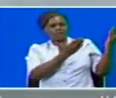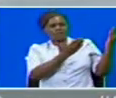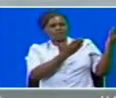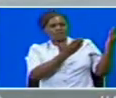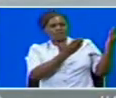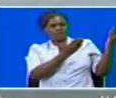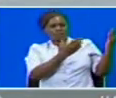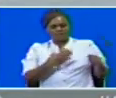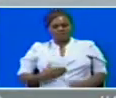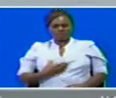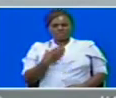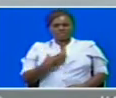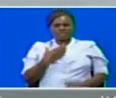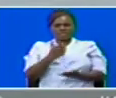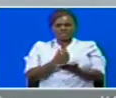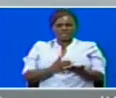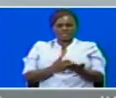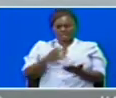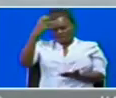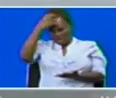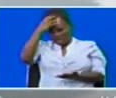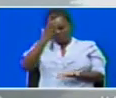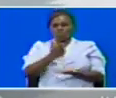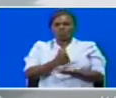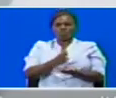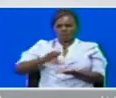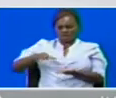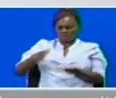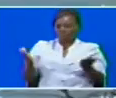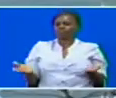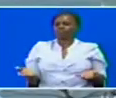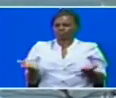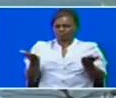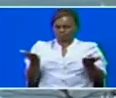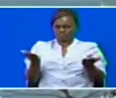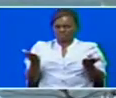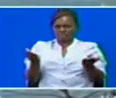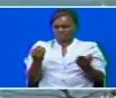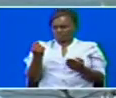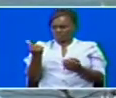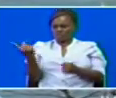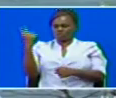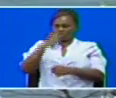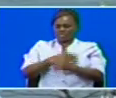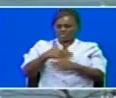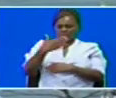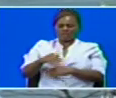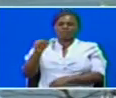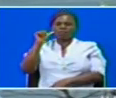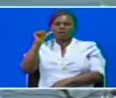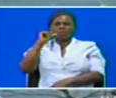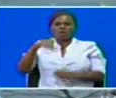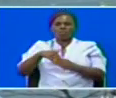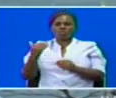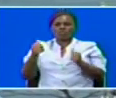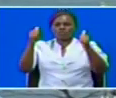The tourism sector in Lamu County is showing signs of improvement just days after the British government withdrew its